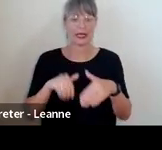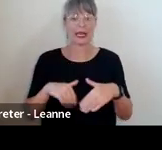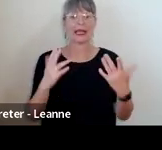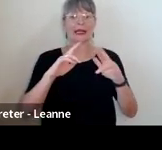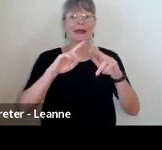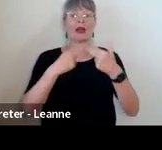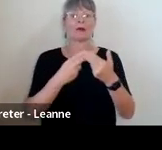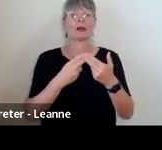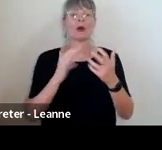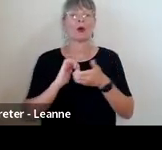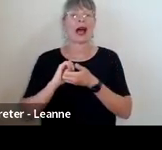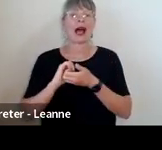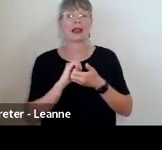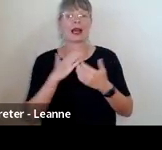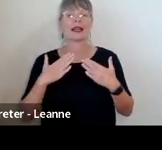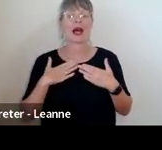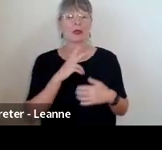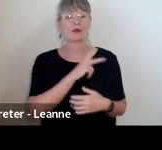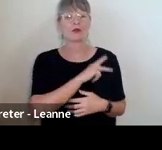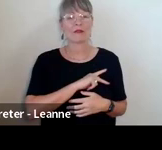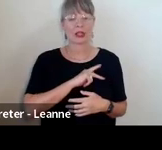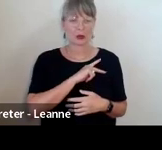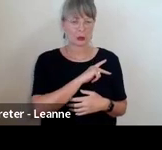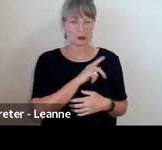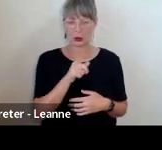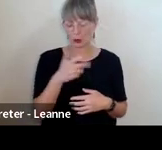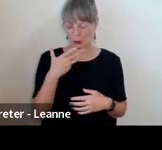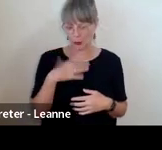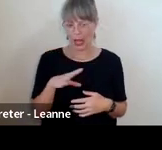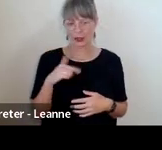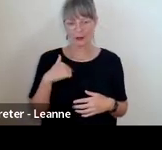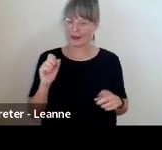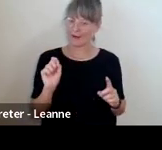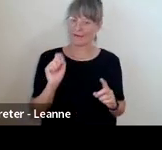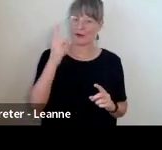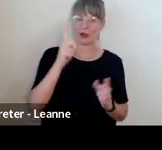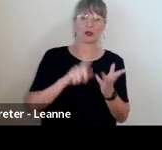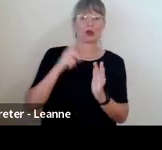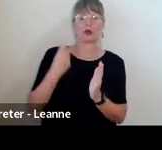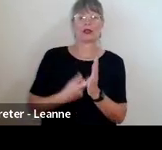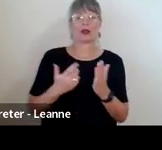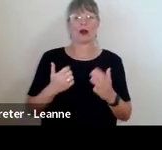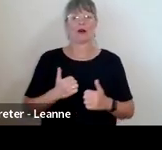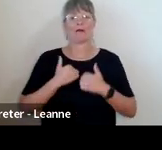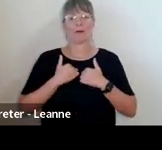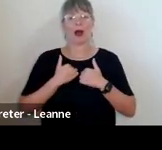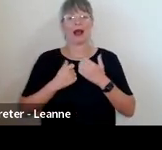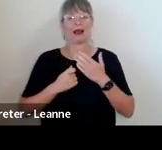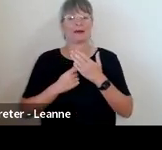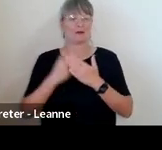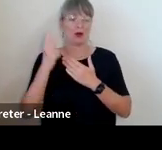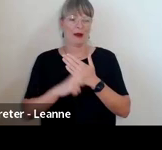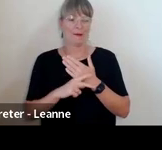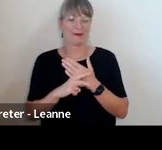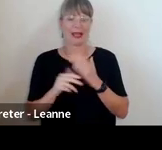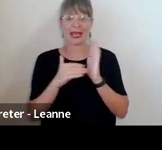allied health professionals that would like to be the first users of My Ability Hub. Now is your chance.